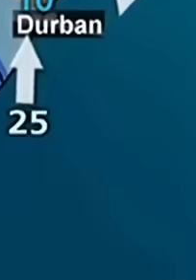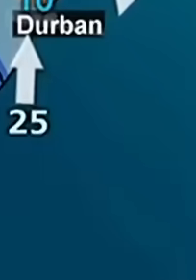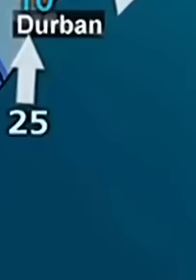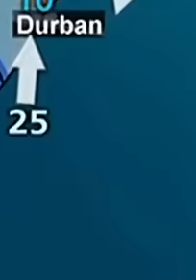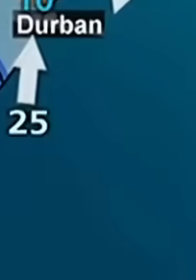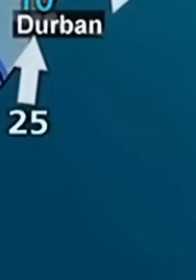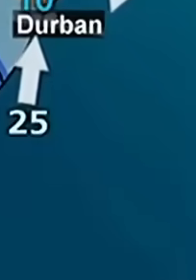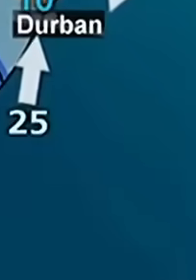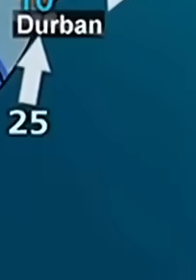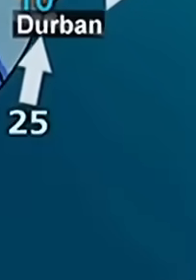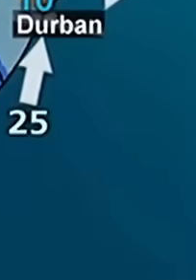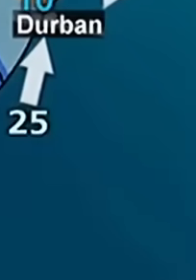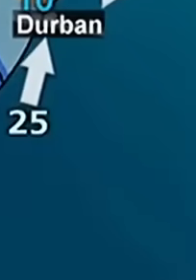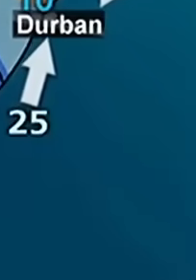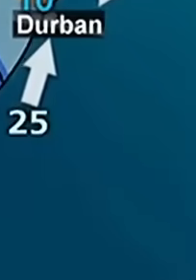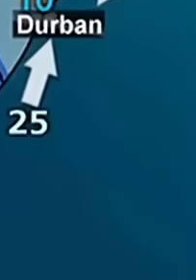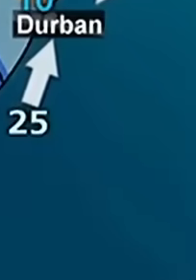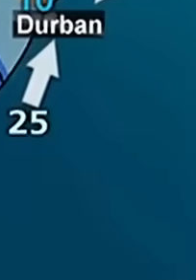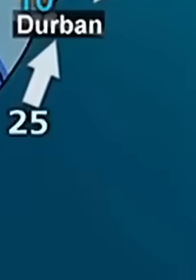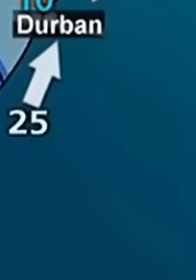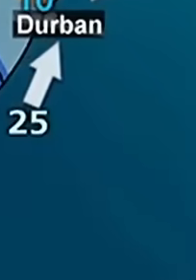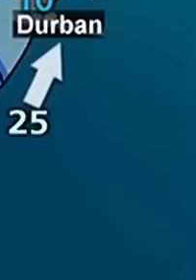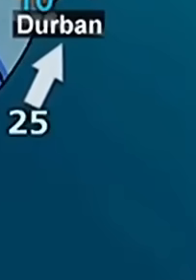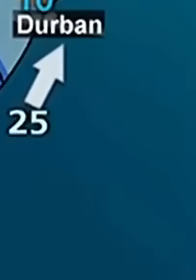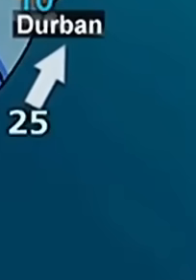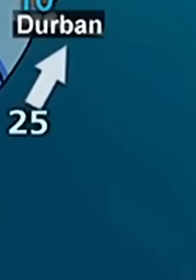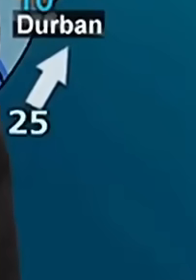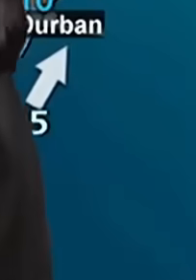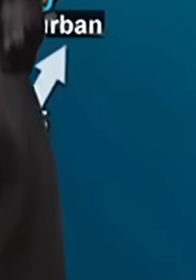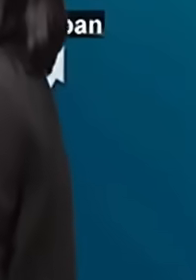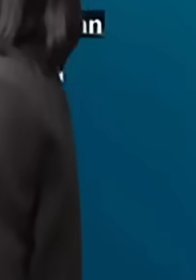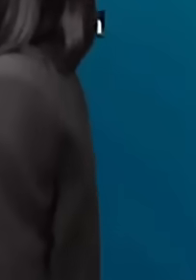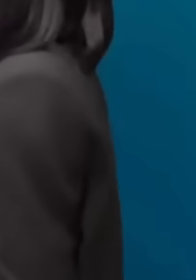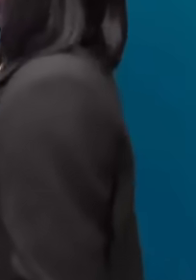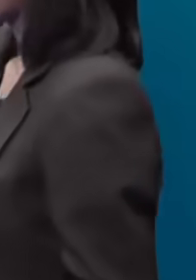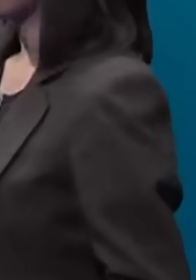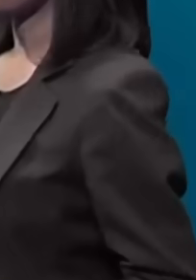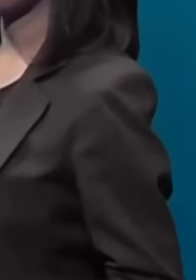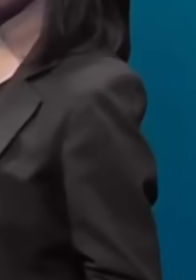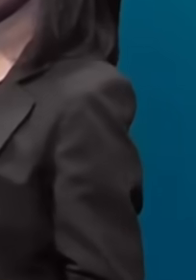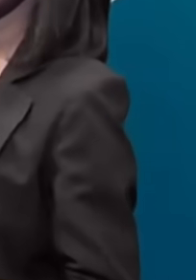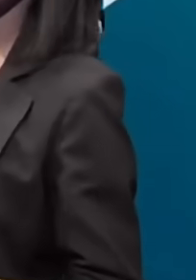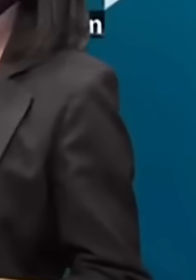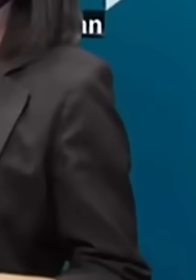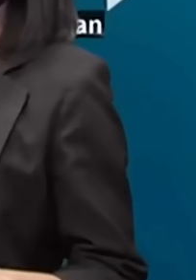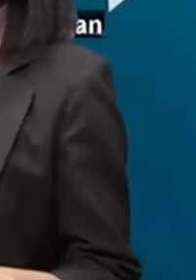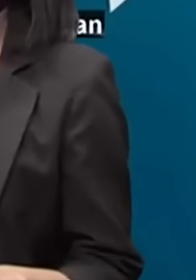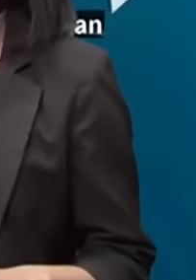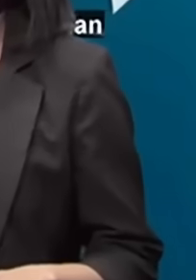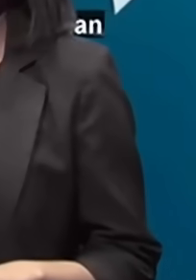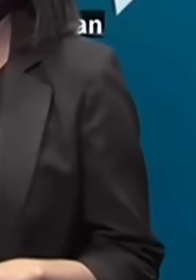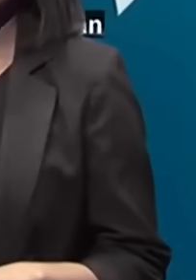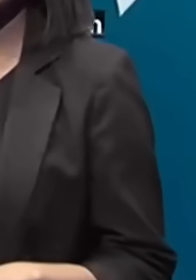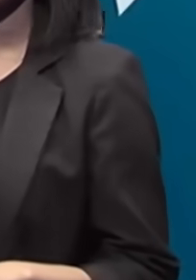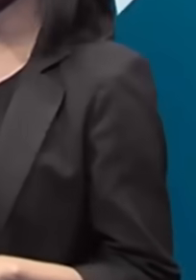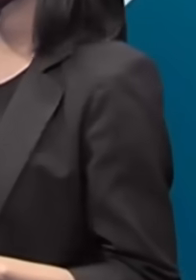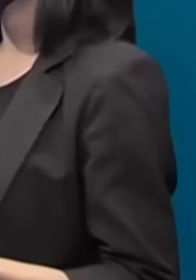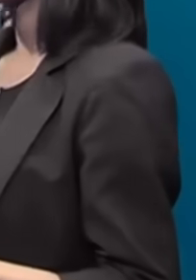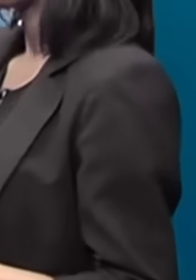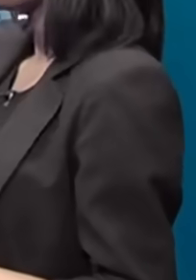Ke leboga ke adimilwe ke le dumedise babogedi ko gae a re lebelele maemo a bosa bosegonjo fa re lebelela bokone jwa naga bo tla nna le pula diperesente